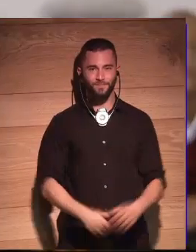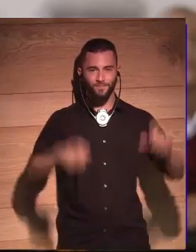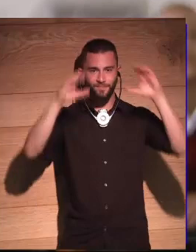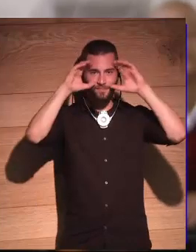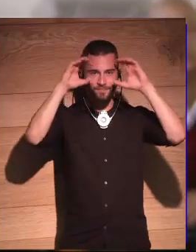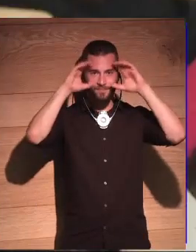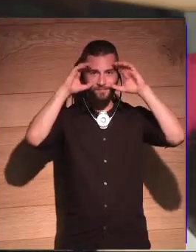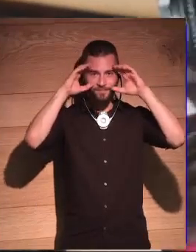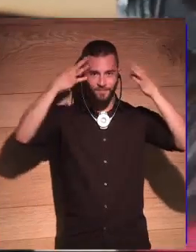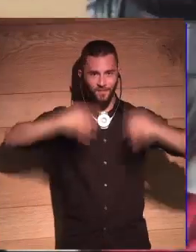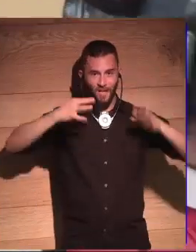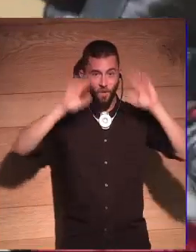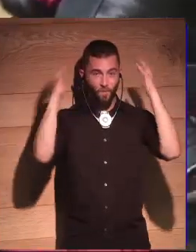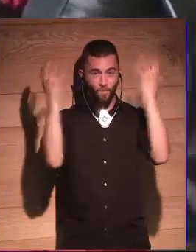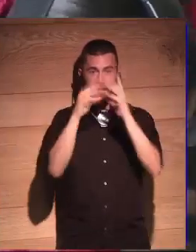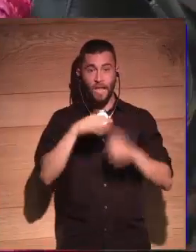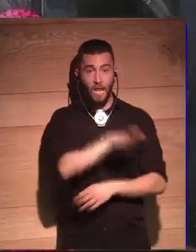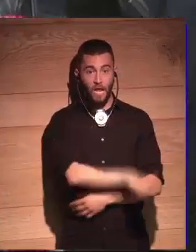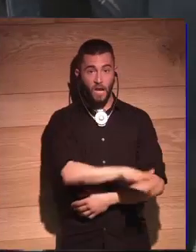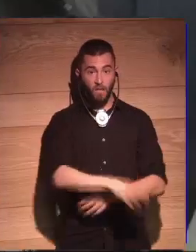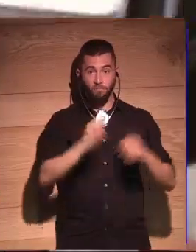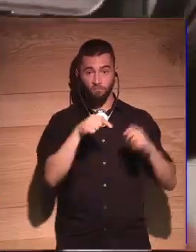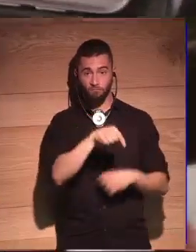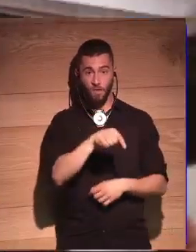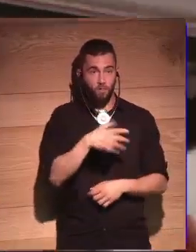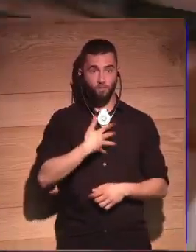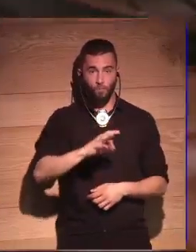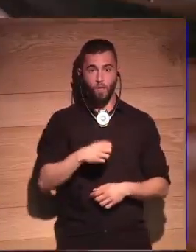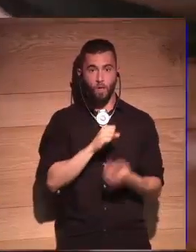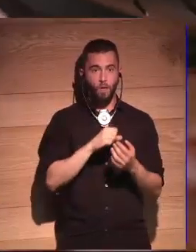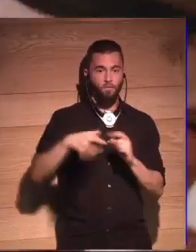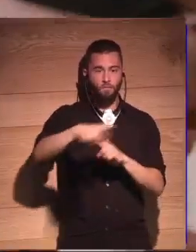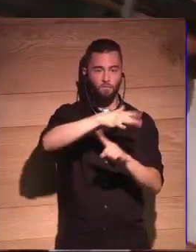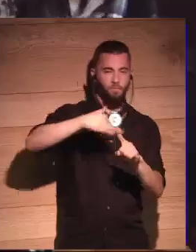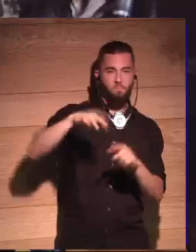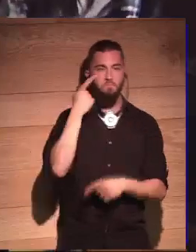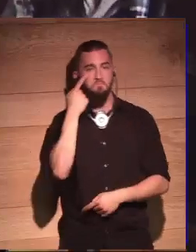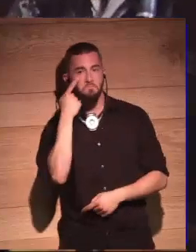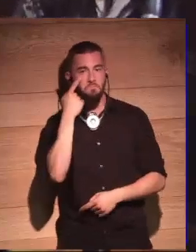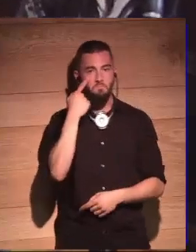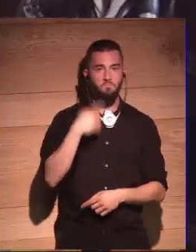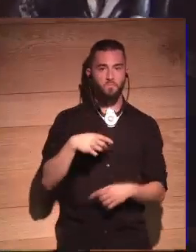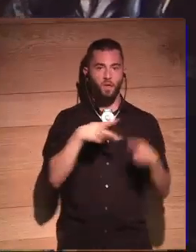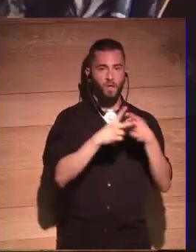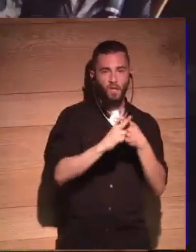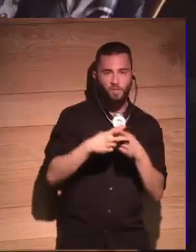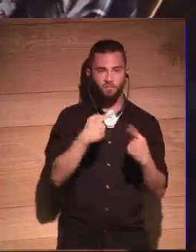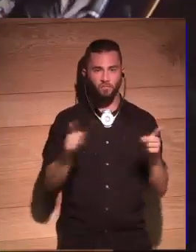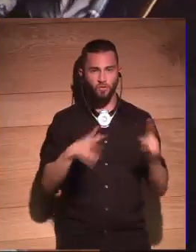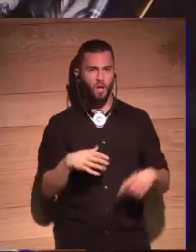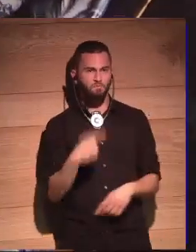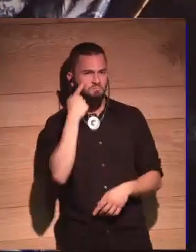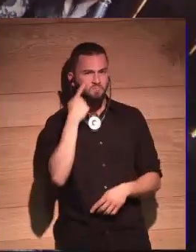actually develop a habit. These virtual reality headsets allow children to move around